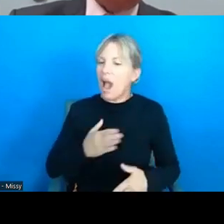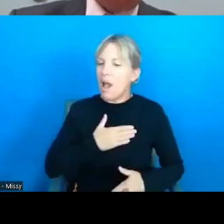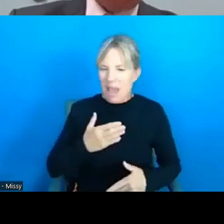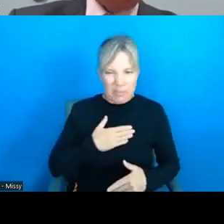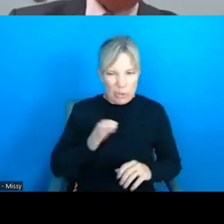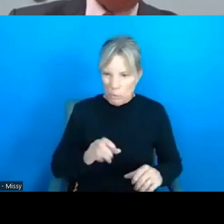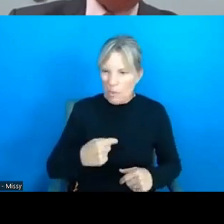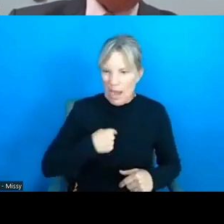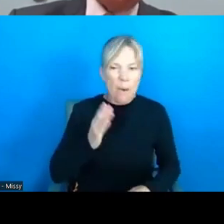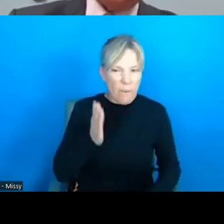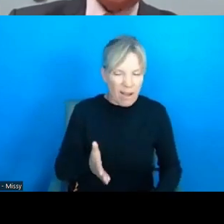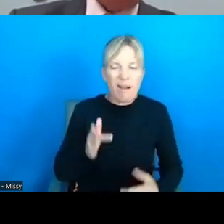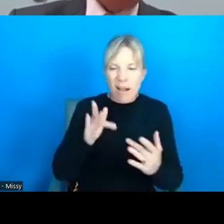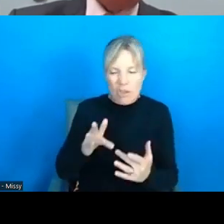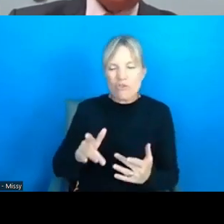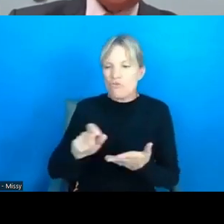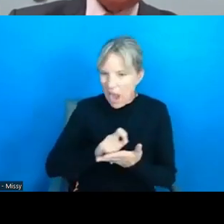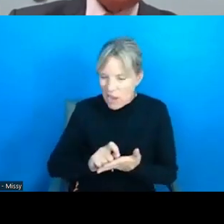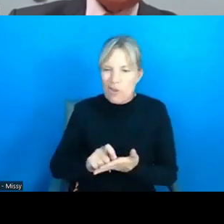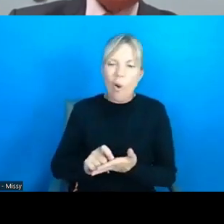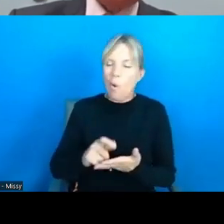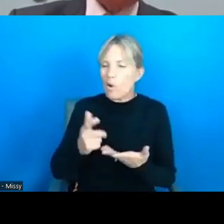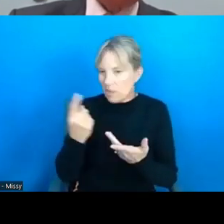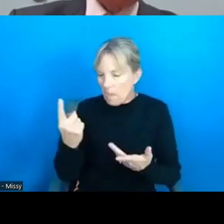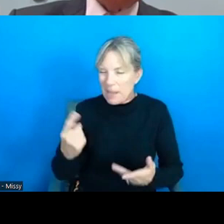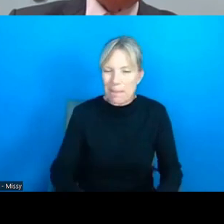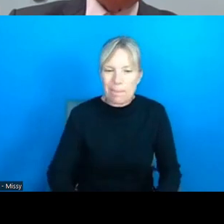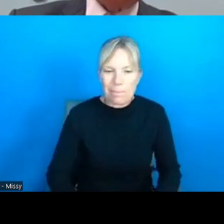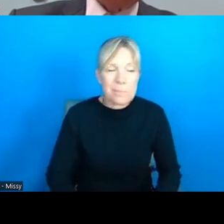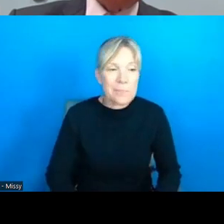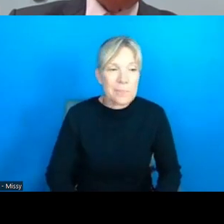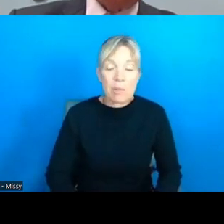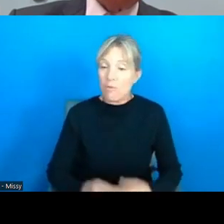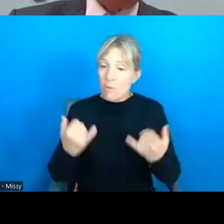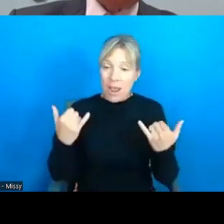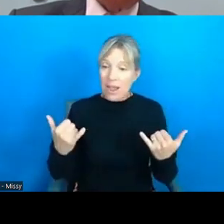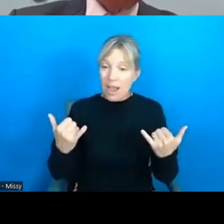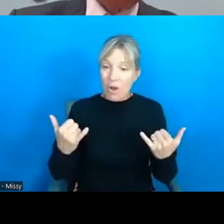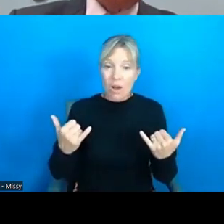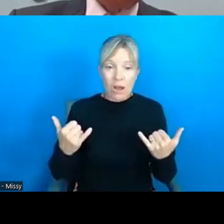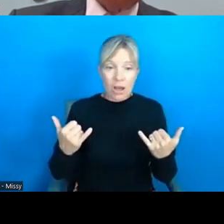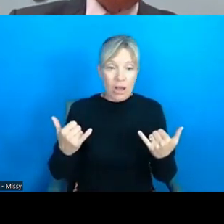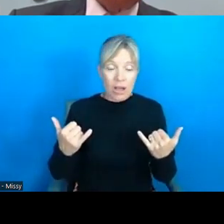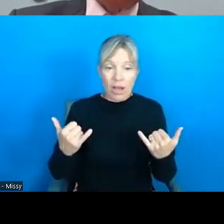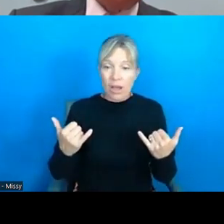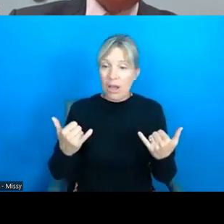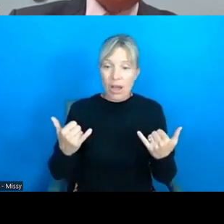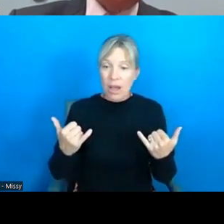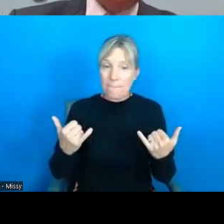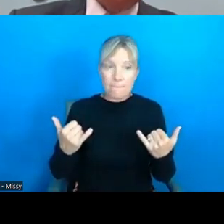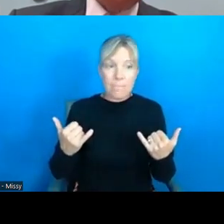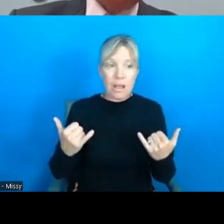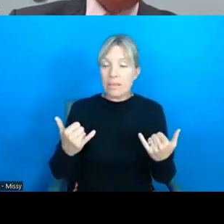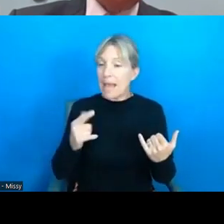that myself in writing or otherwise. But for now, let's try to give as many questions as we